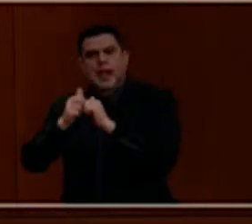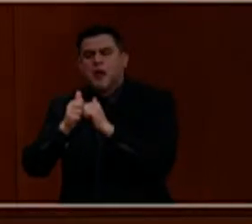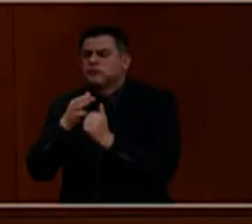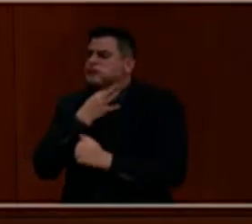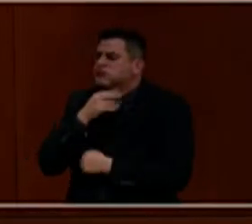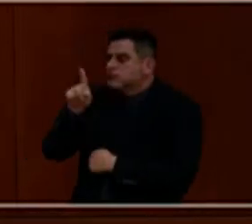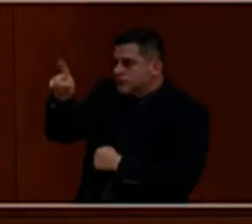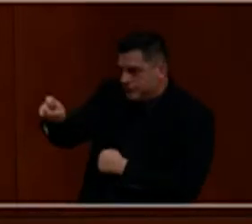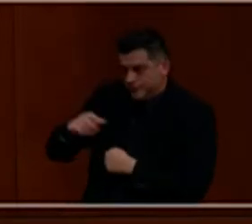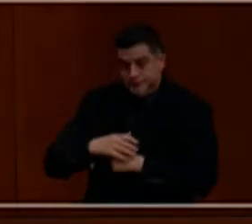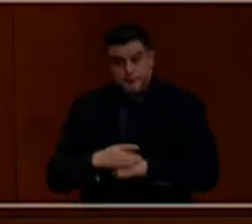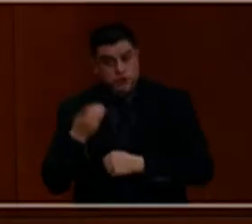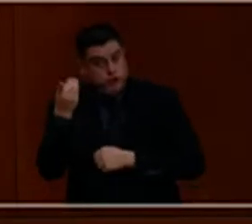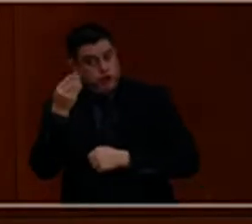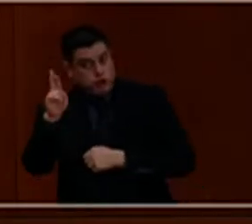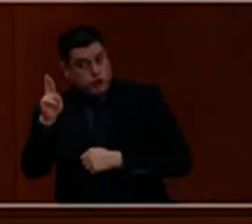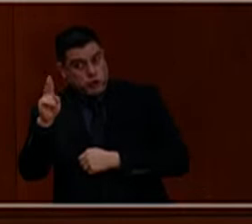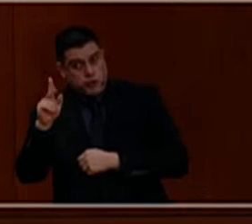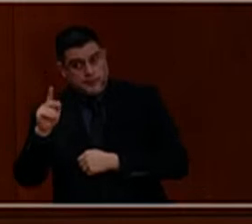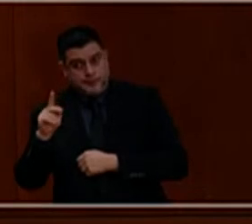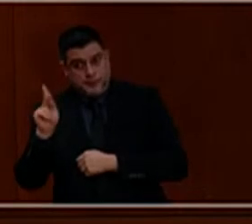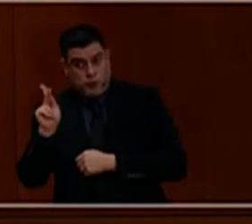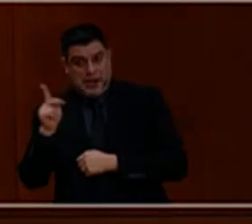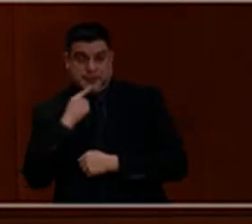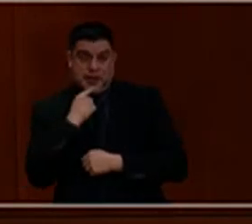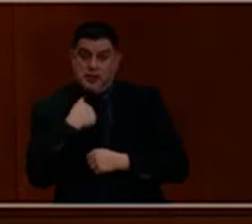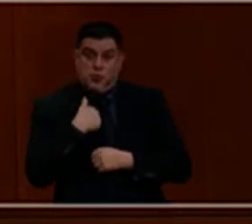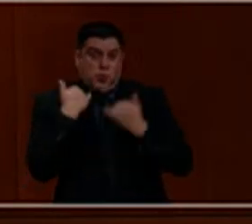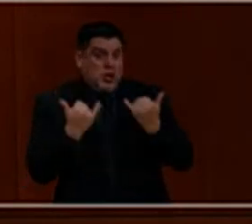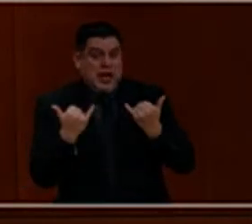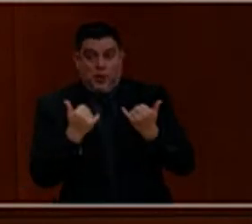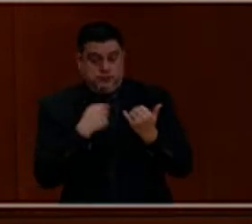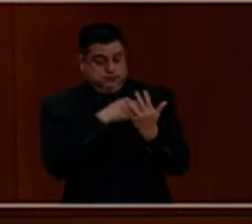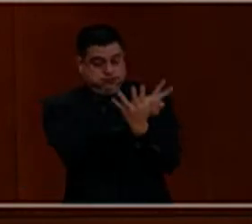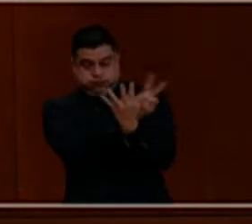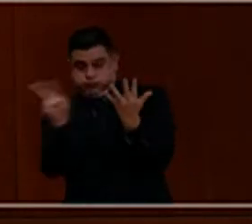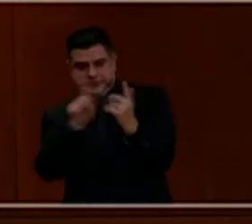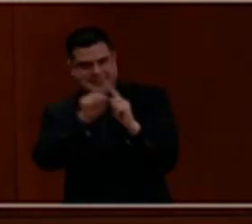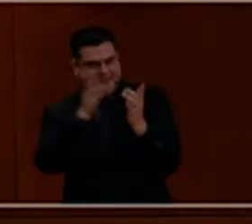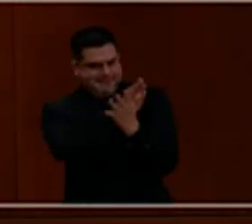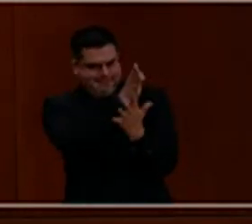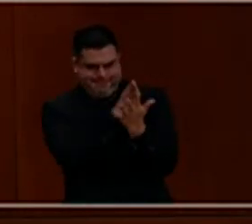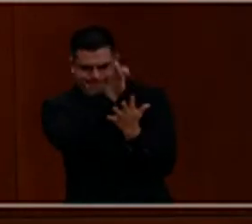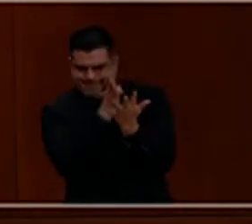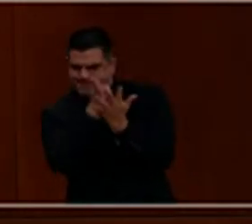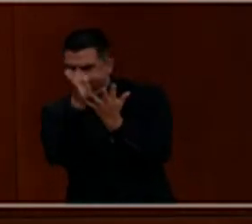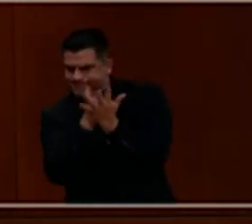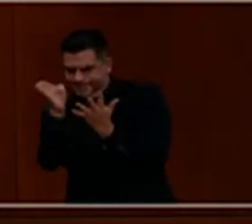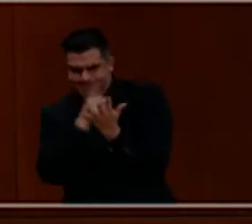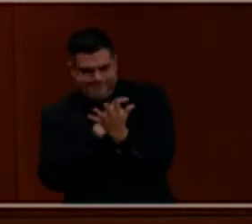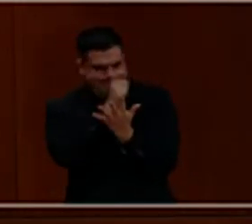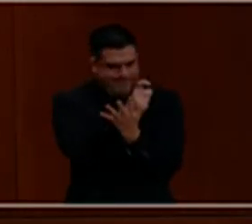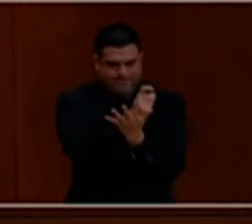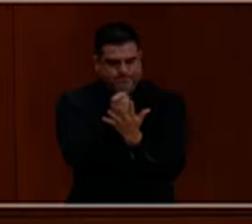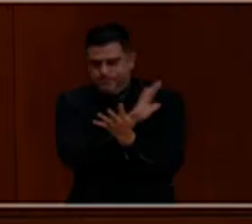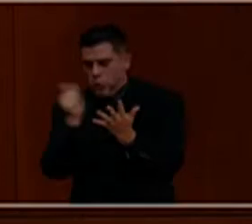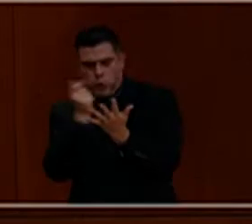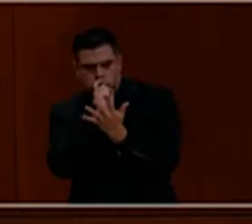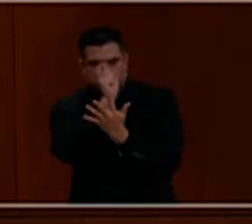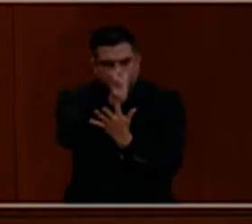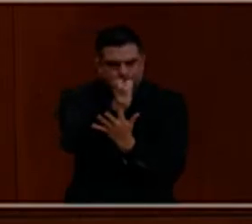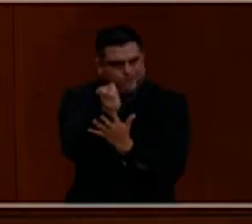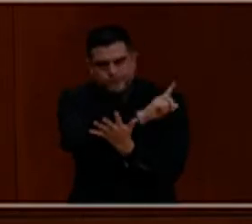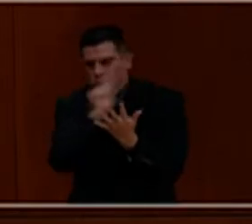we're doing is giving all of it. Okay. So, because we know the things that work or it seems to be the steroid and